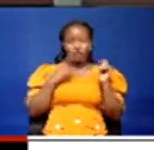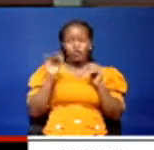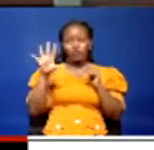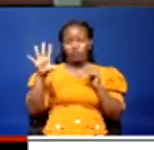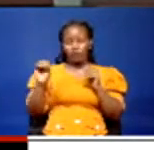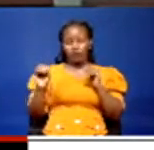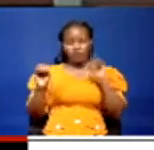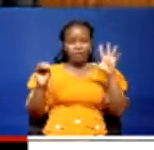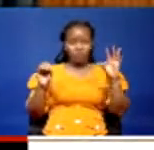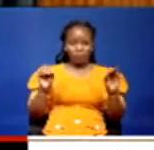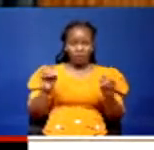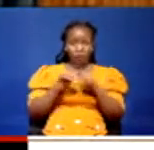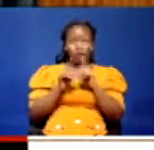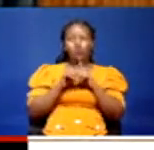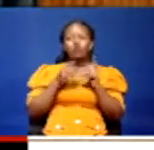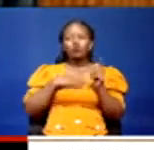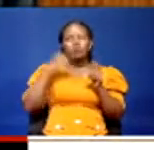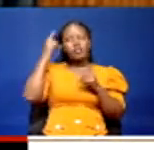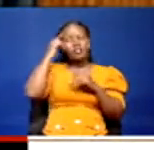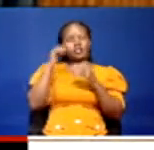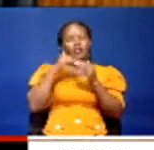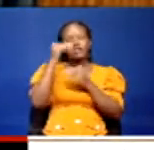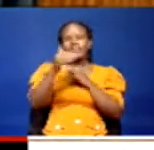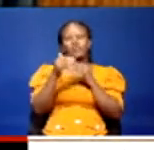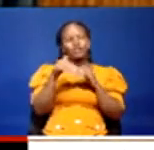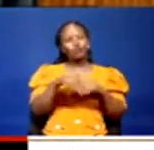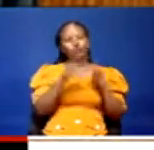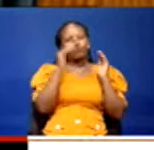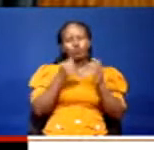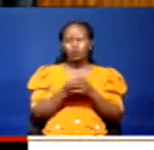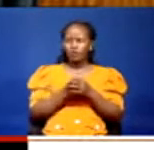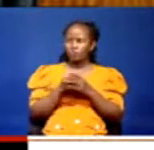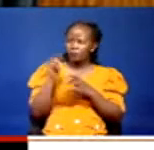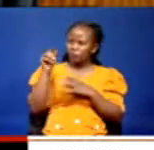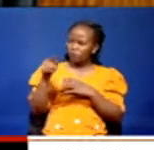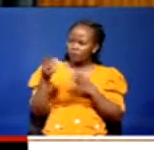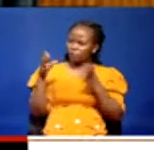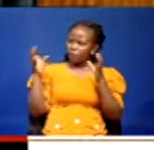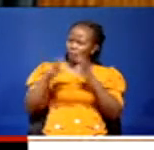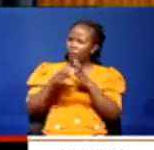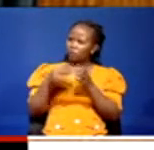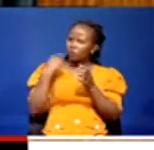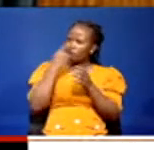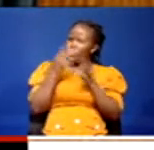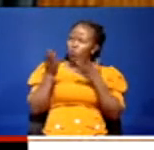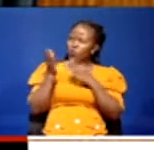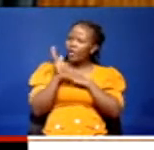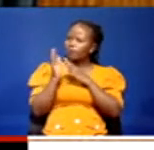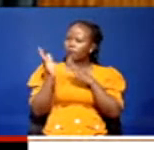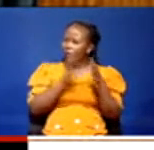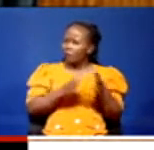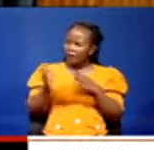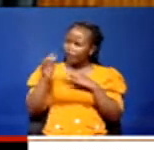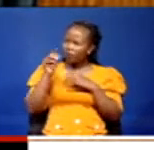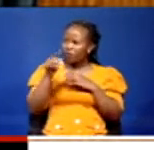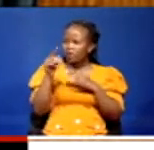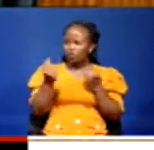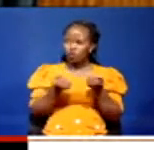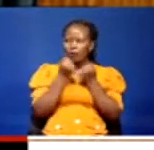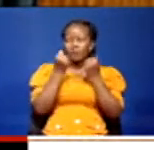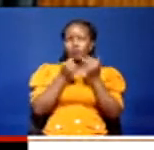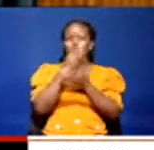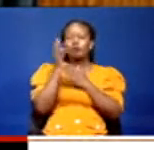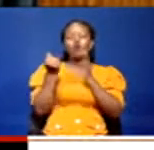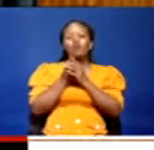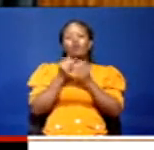table, I think the rest is going to follow. You are part of those who are agitating for this to happen, for the front runners to consider a